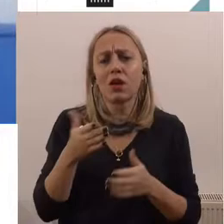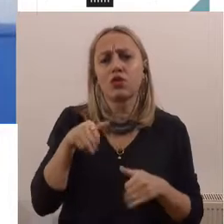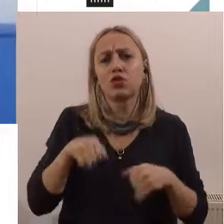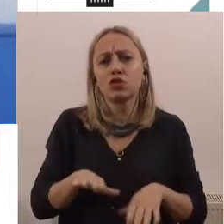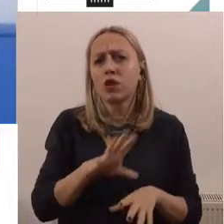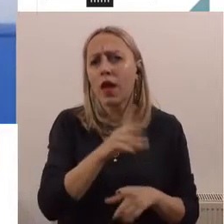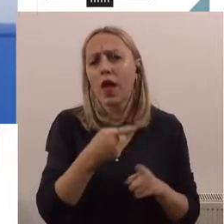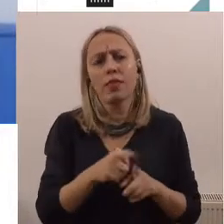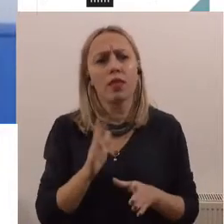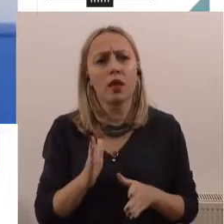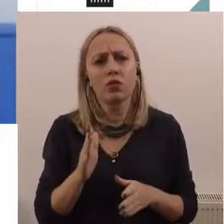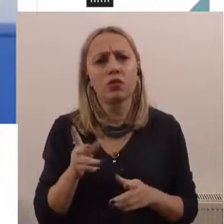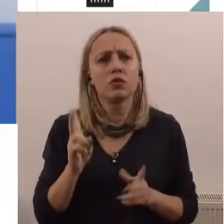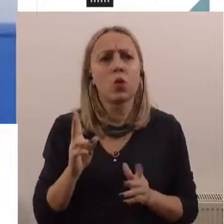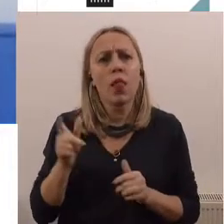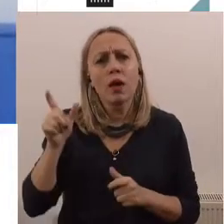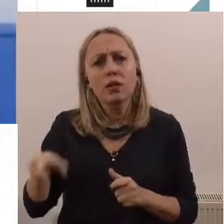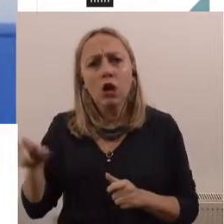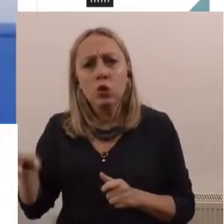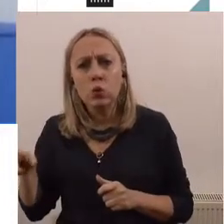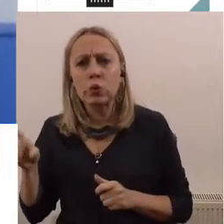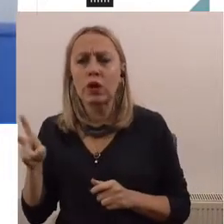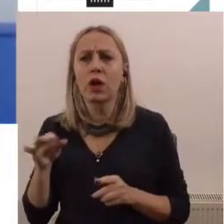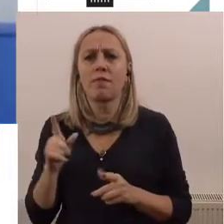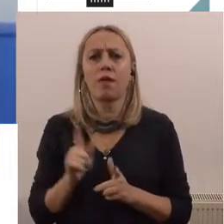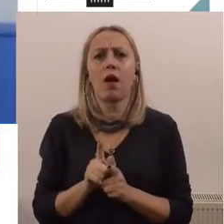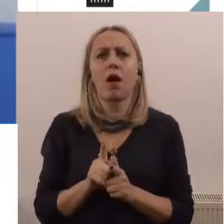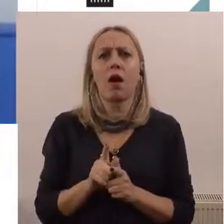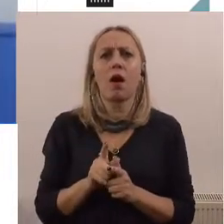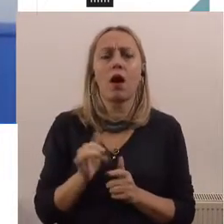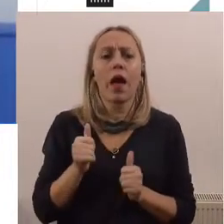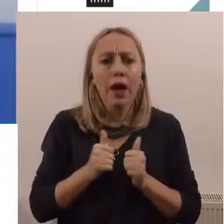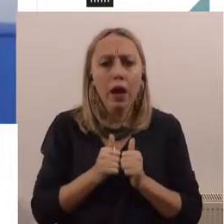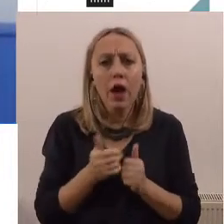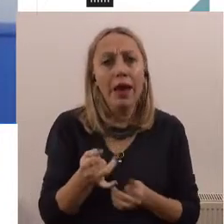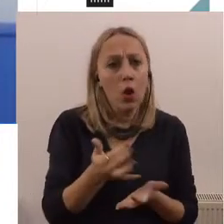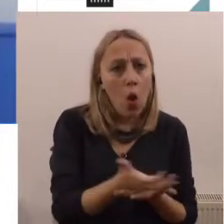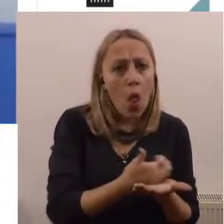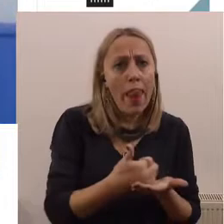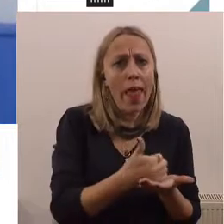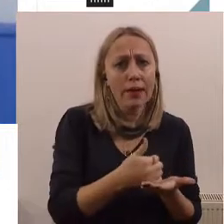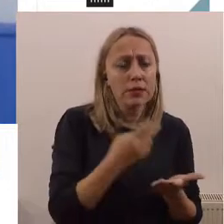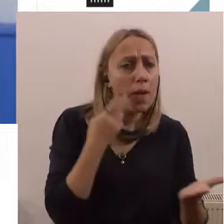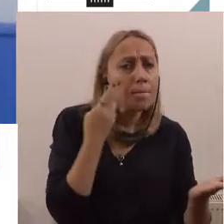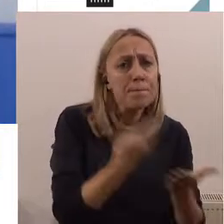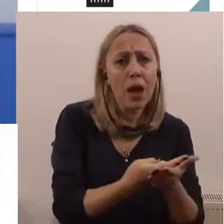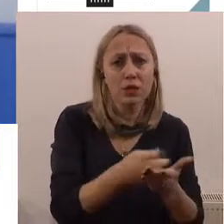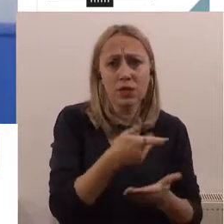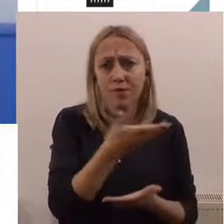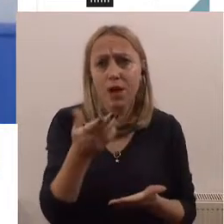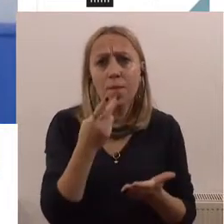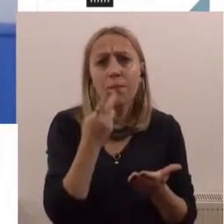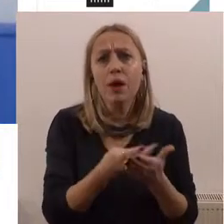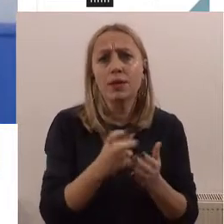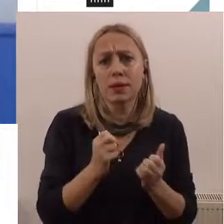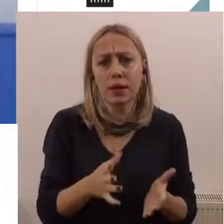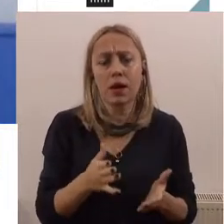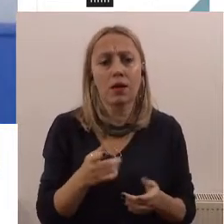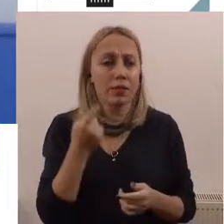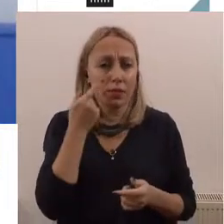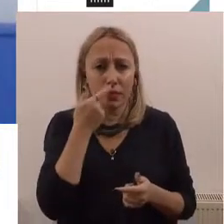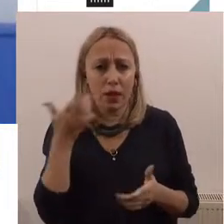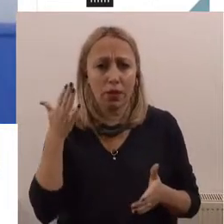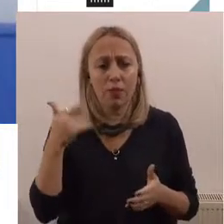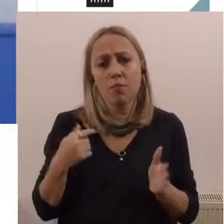staff, that you recognize yourself in the staff, but also in the collection. And we started now